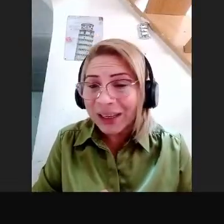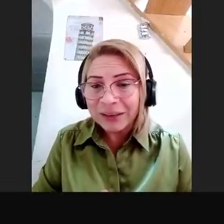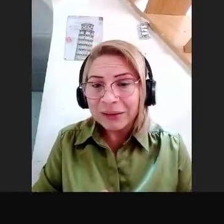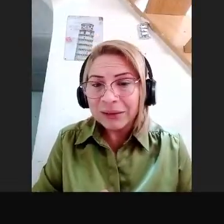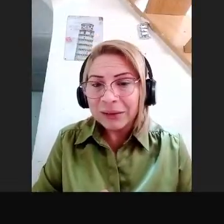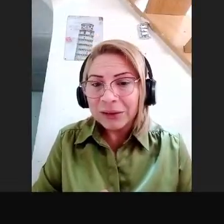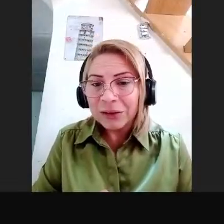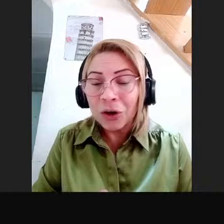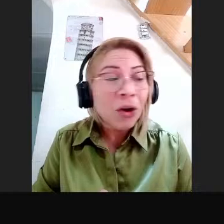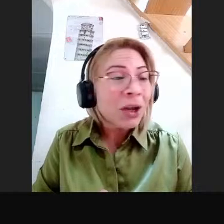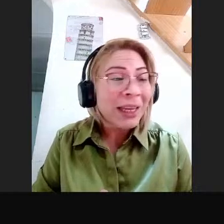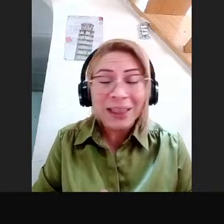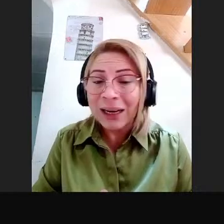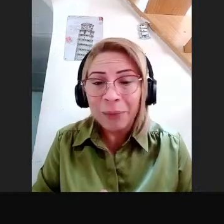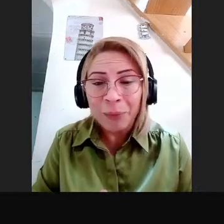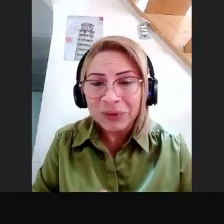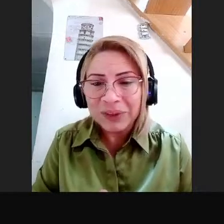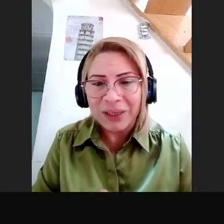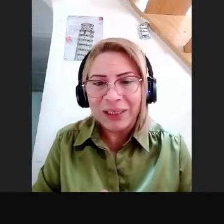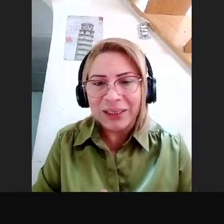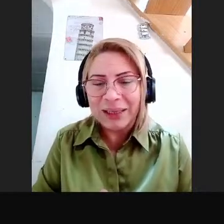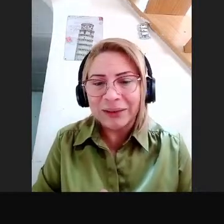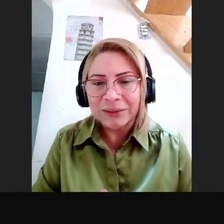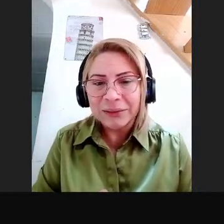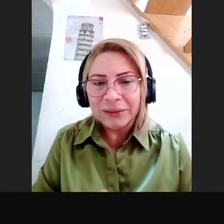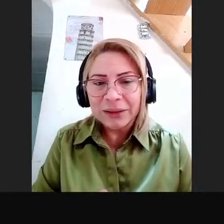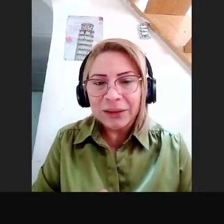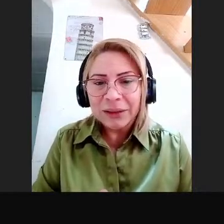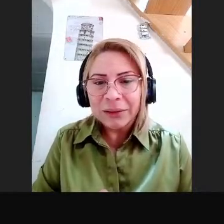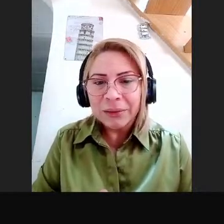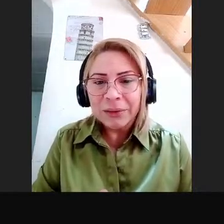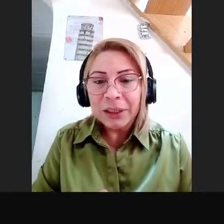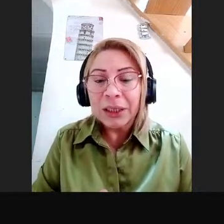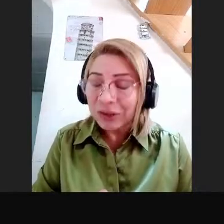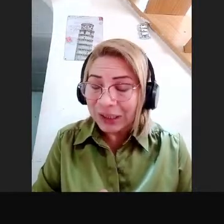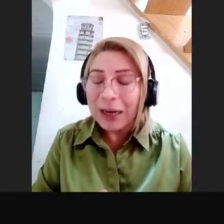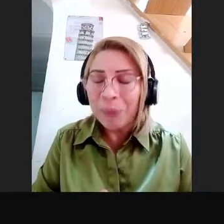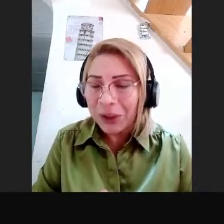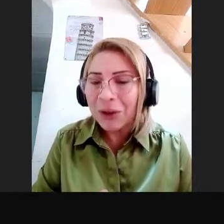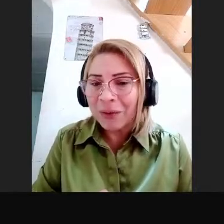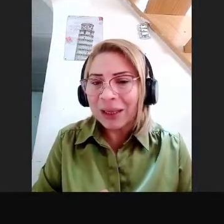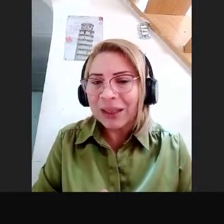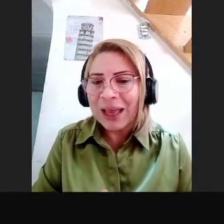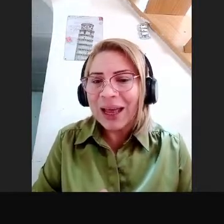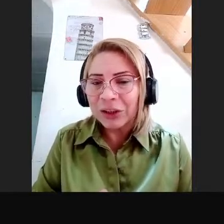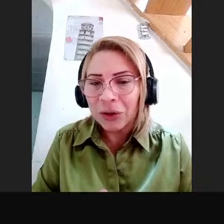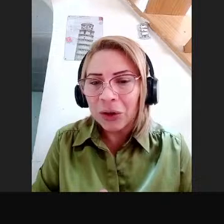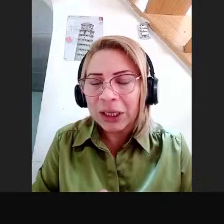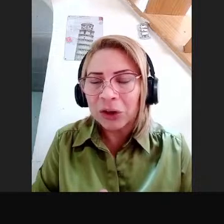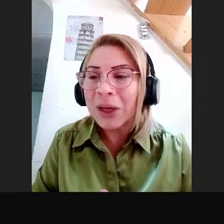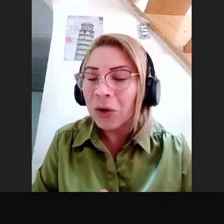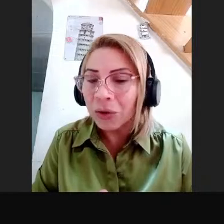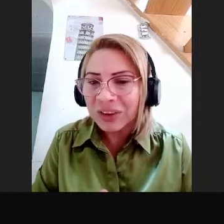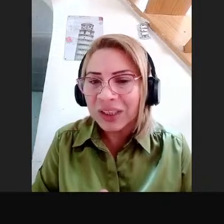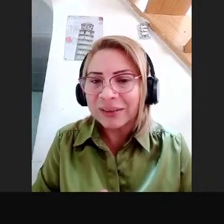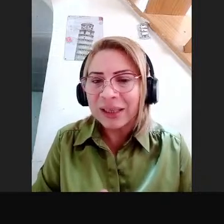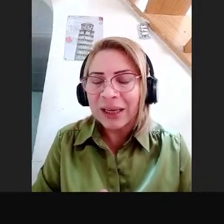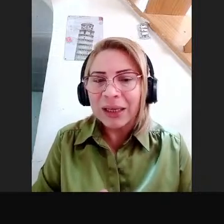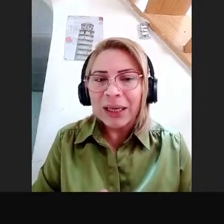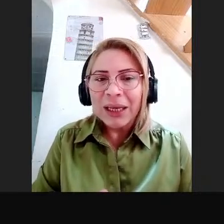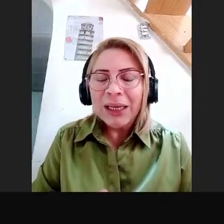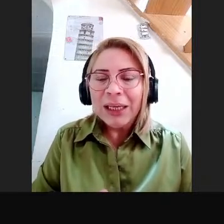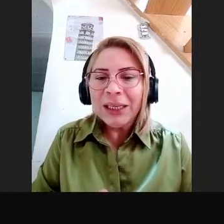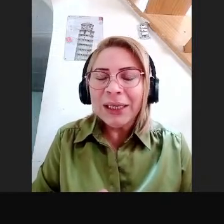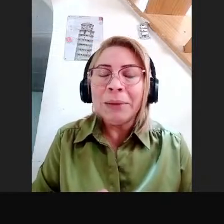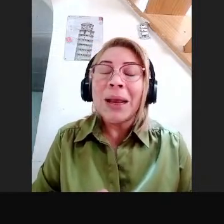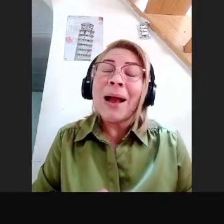whether directly or indirectly. And not knowing, ignorance does not remove our